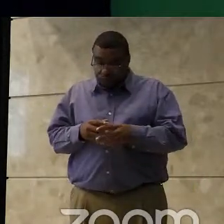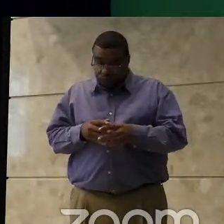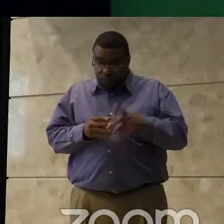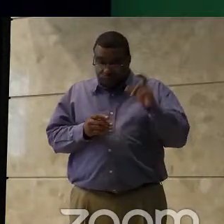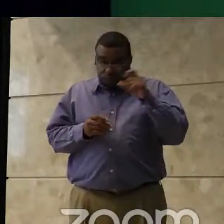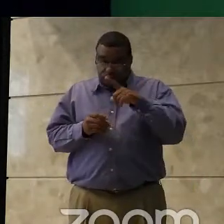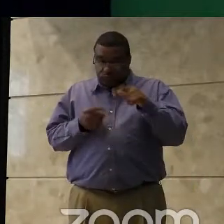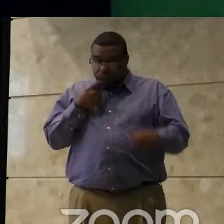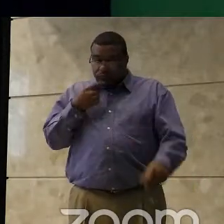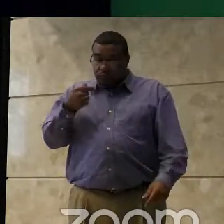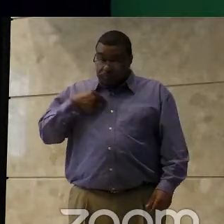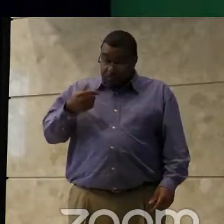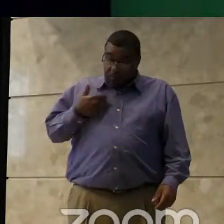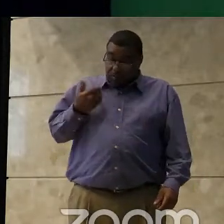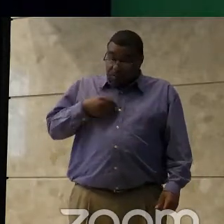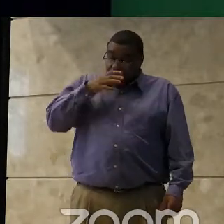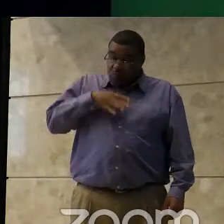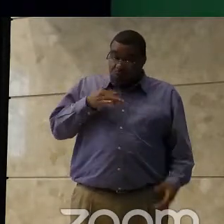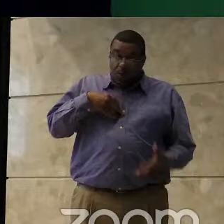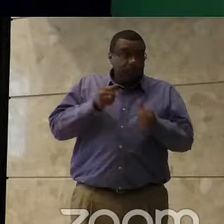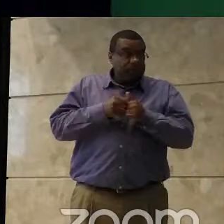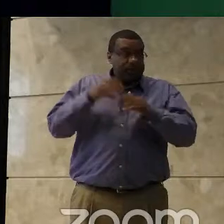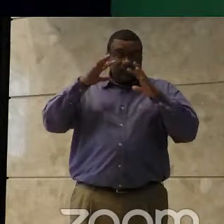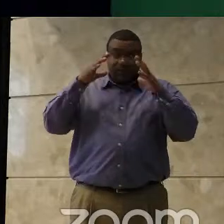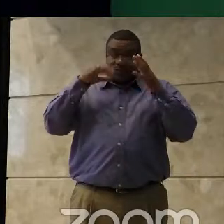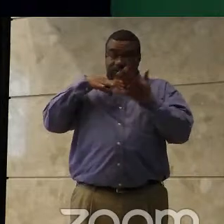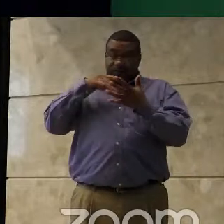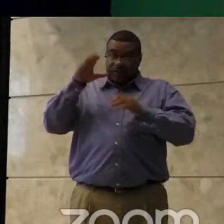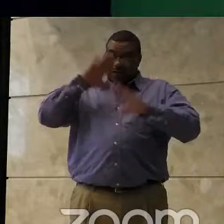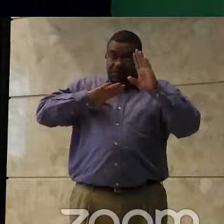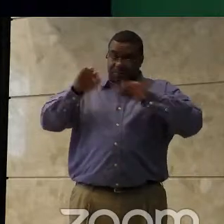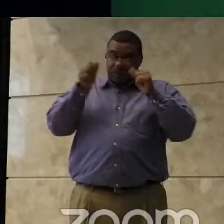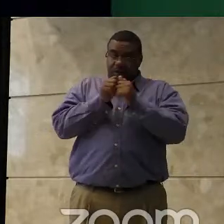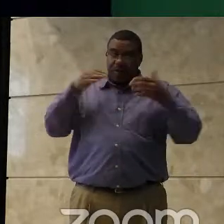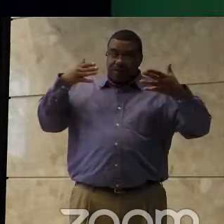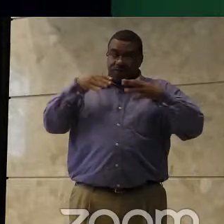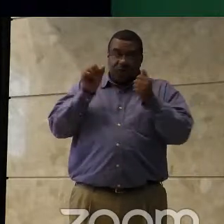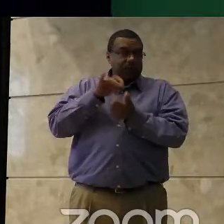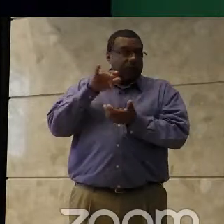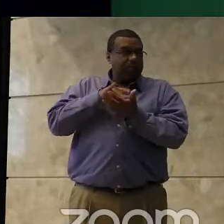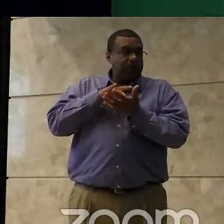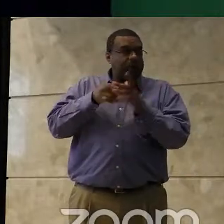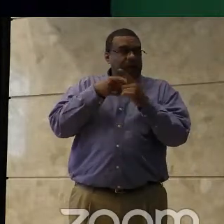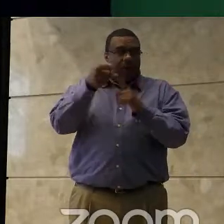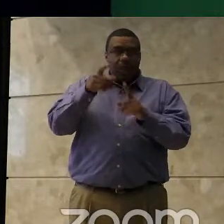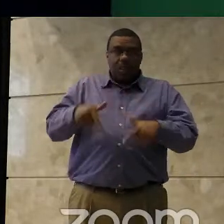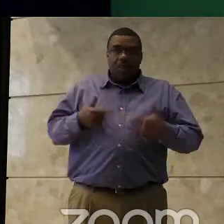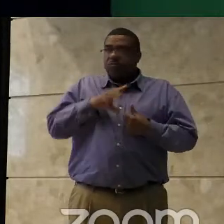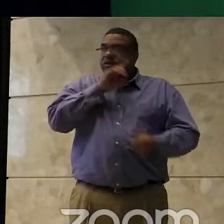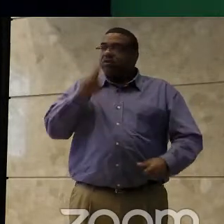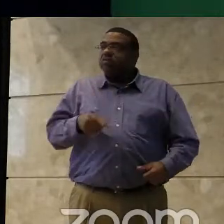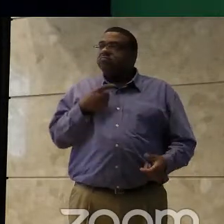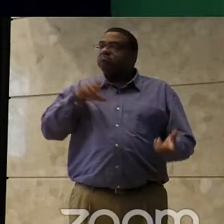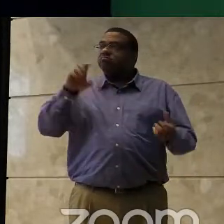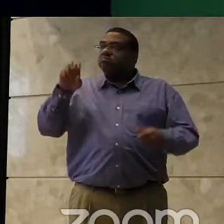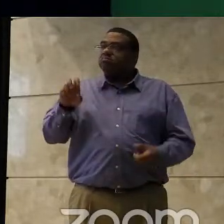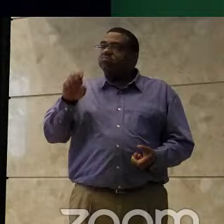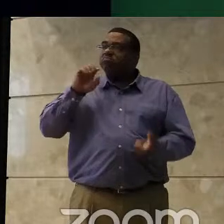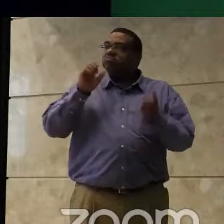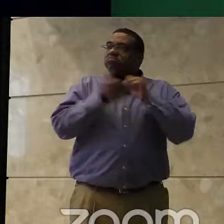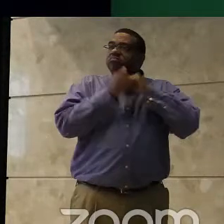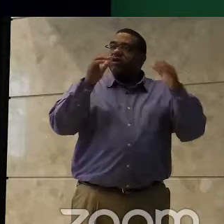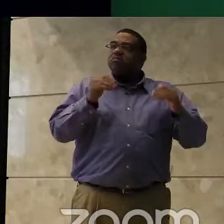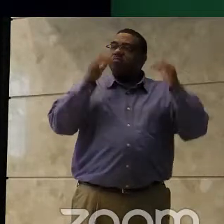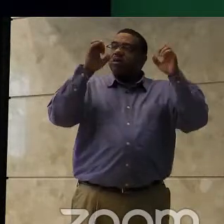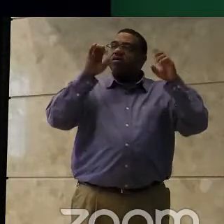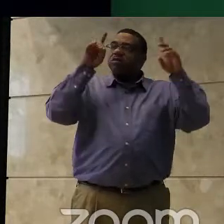Mm-hmm. I am a young lady studying human biology, focusing on medicine and human health. Mm-hmm. I am from Detroit, and I have adjusted into higher education with the help